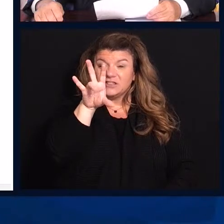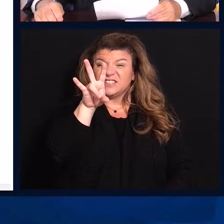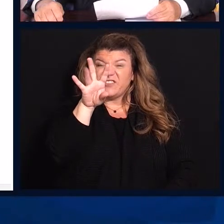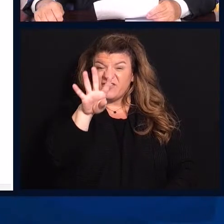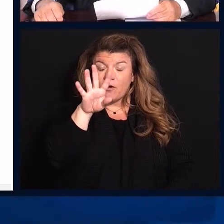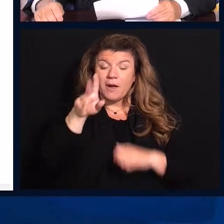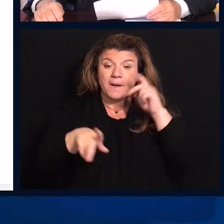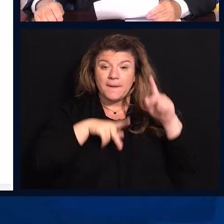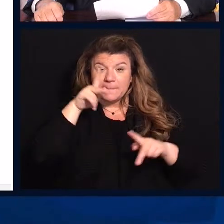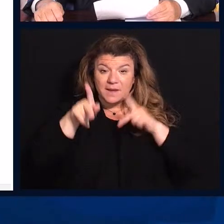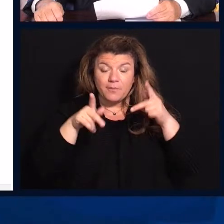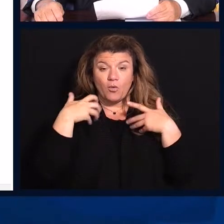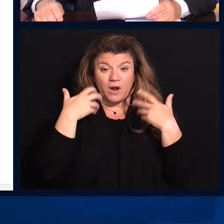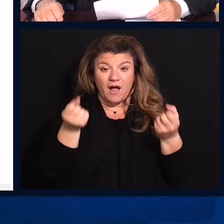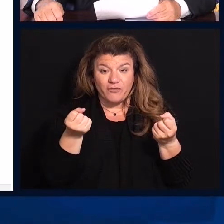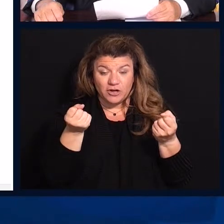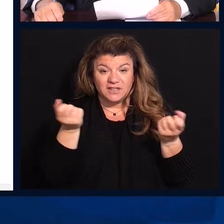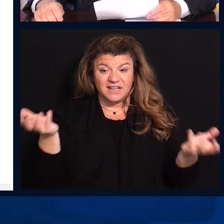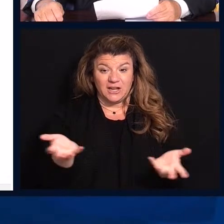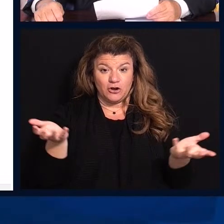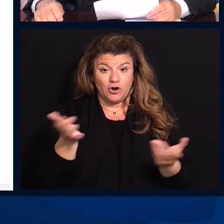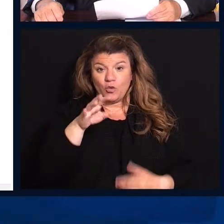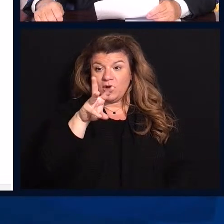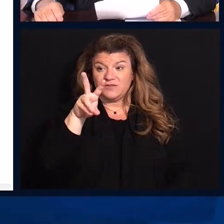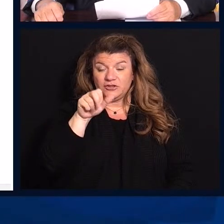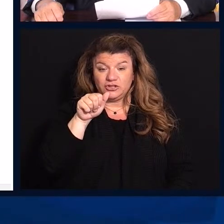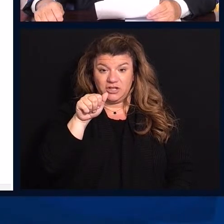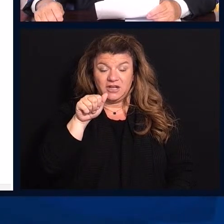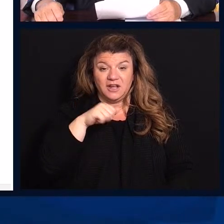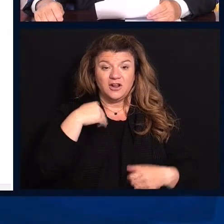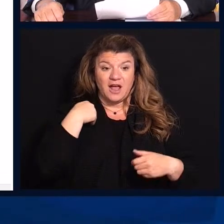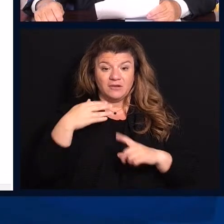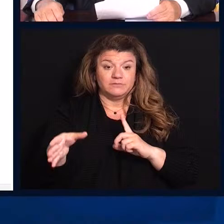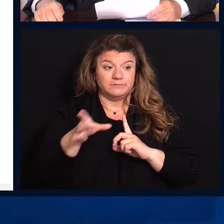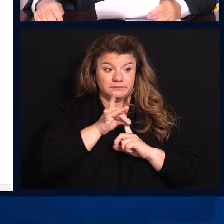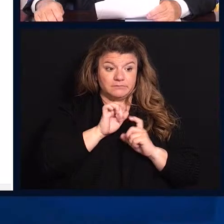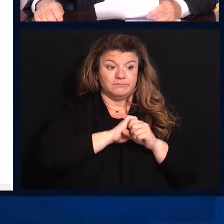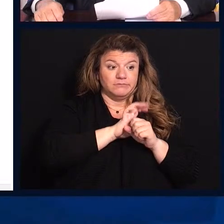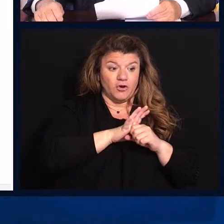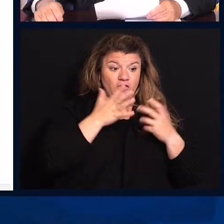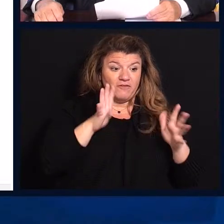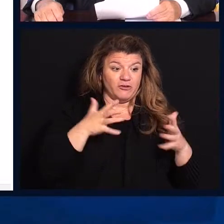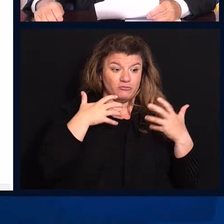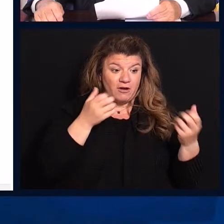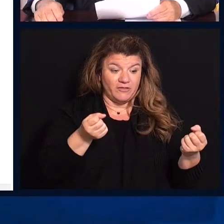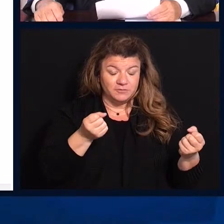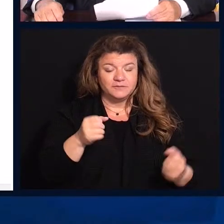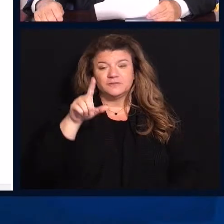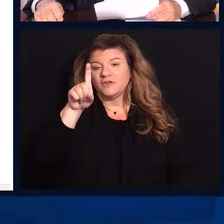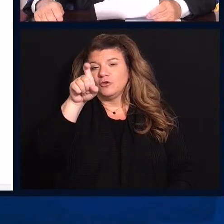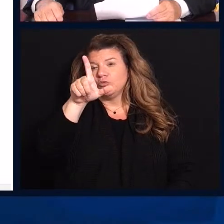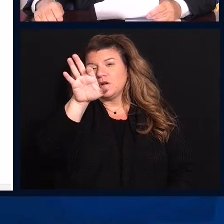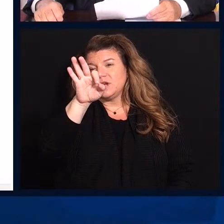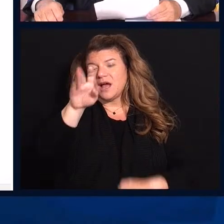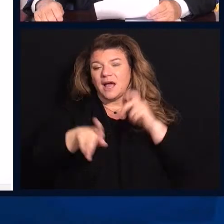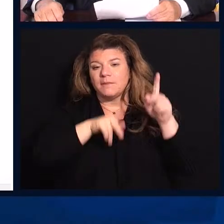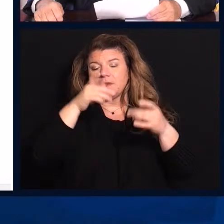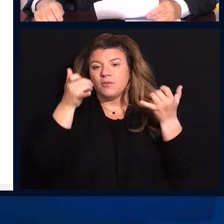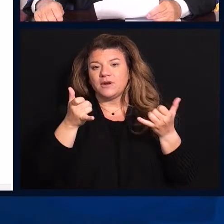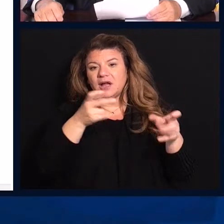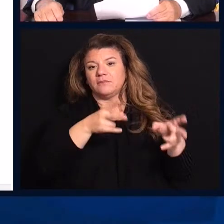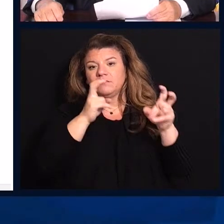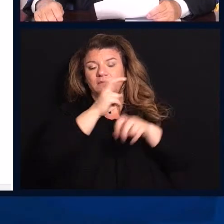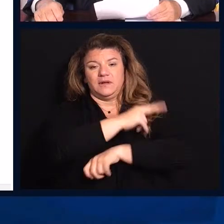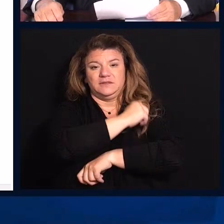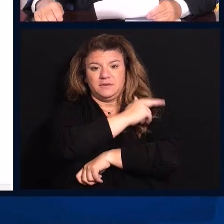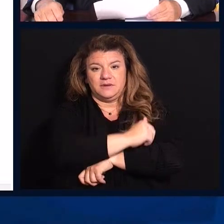497,974 people that have recovered in West Virginia from this dreaded pandemic. We have 129 folks that are now